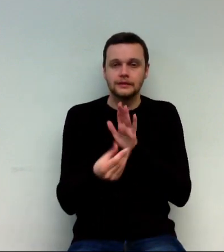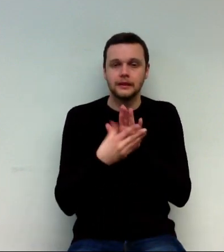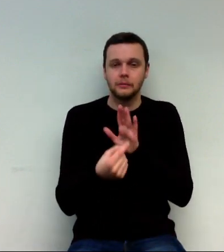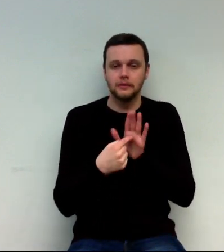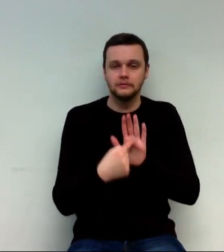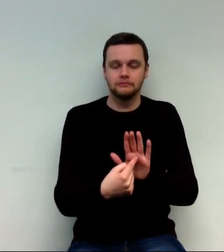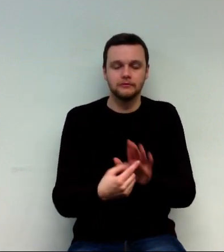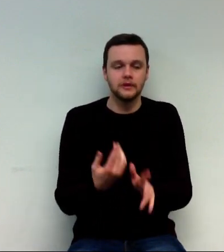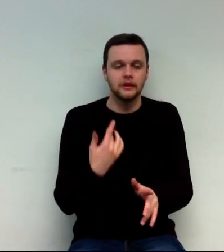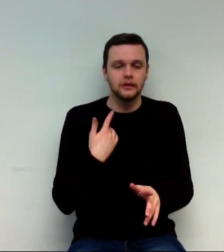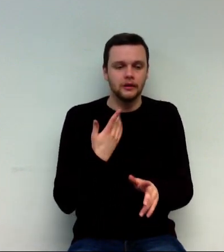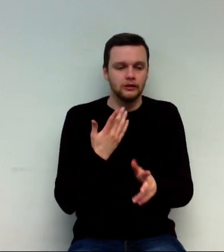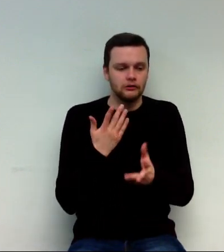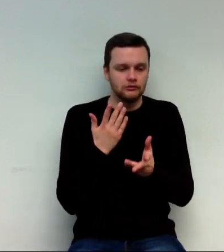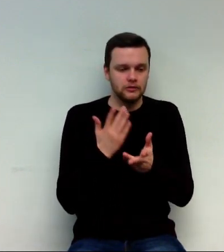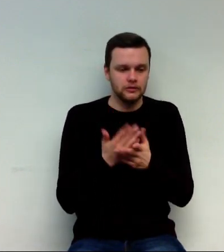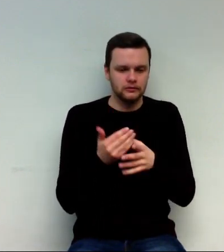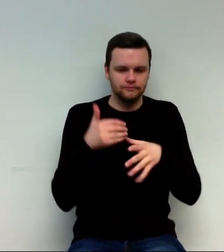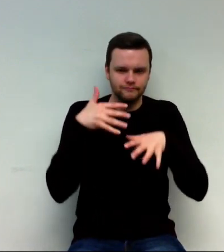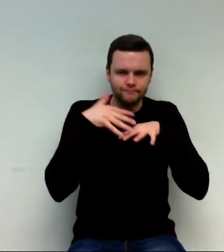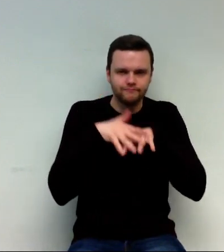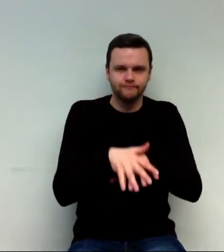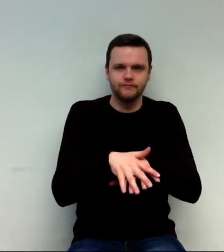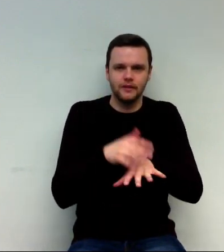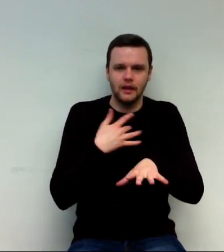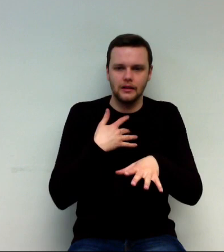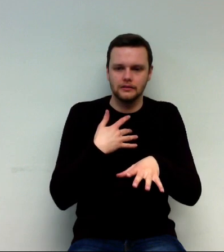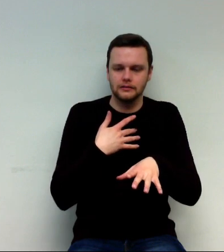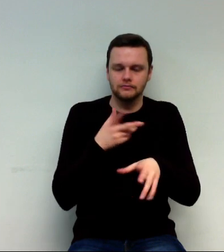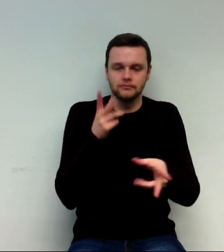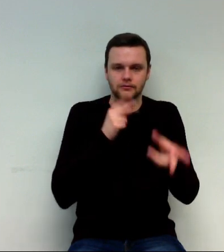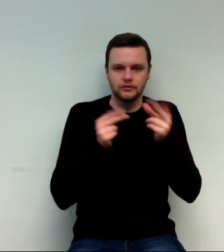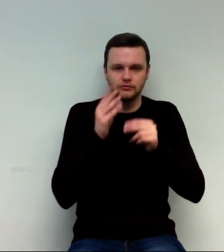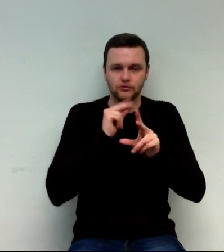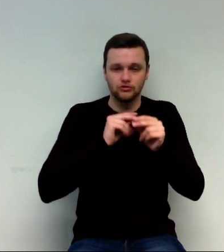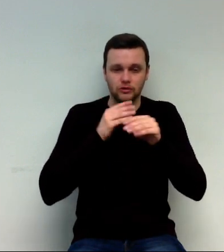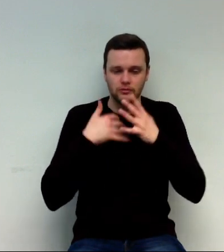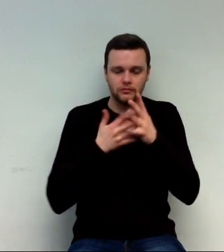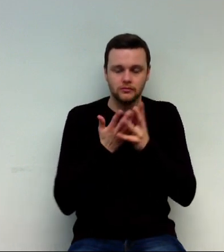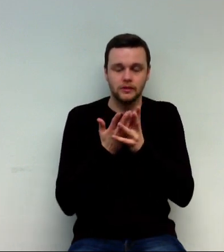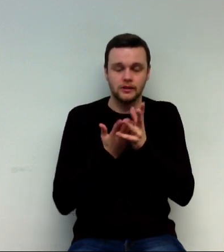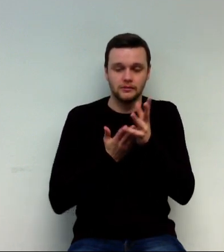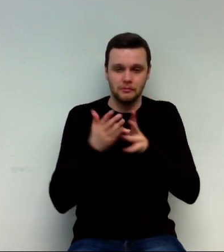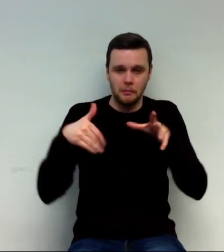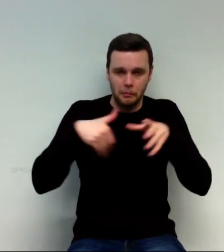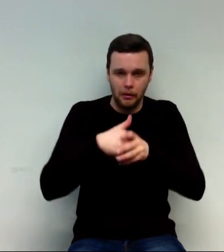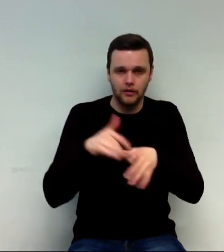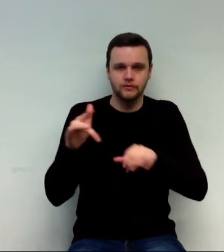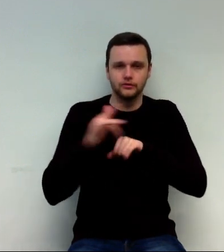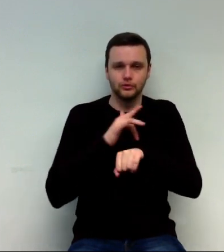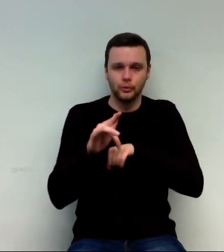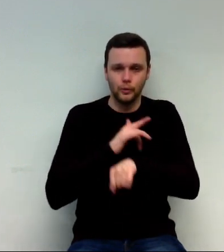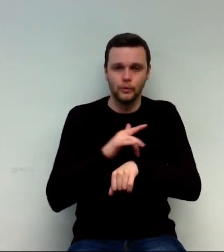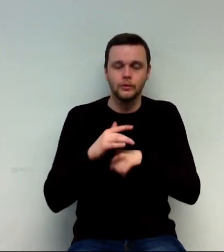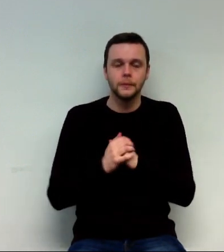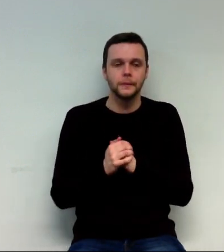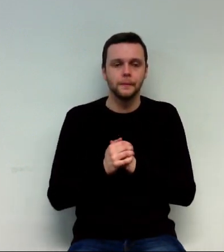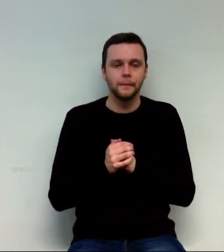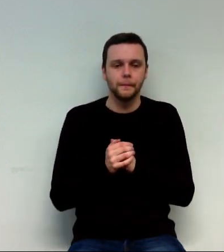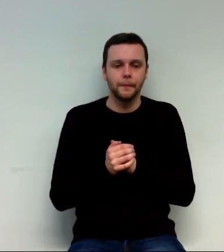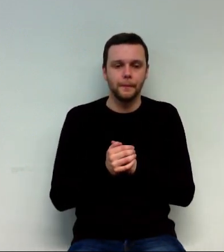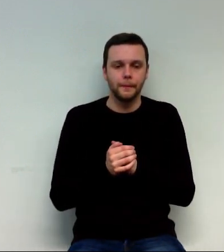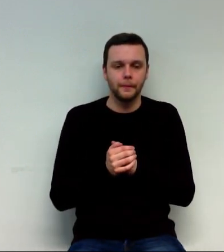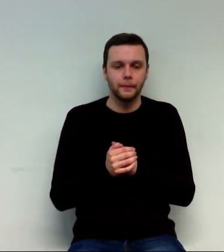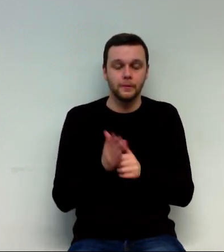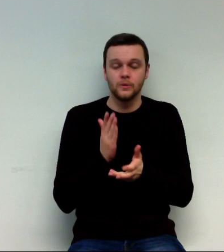to that, say, embedded audio description where they actually make it part of the action. Yeah, essentially you just have it's